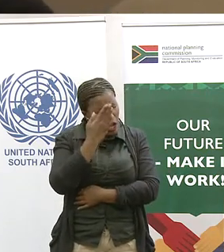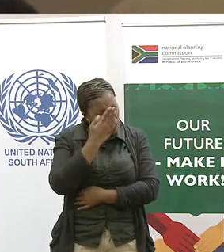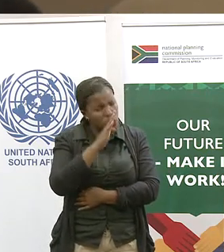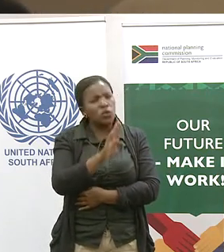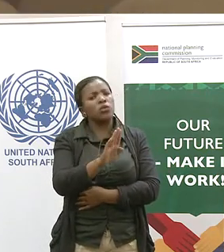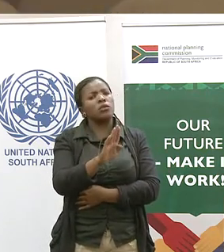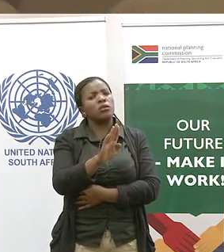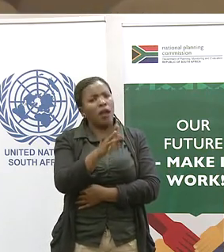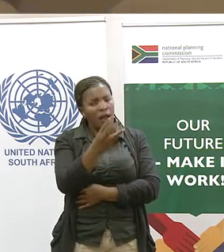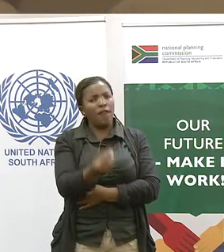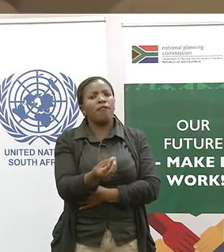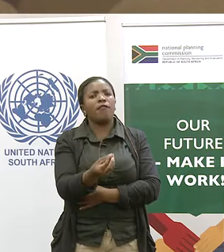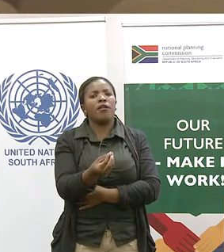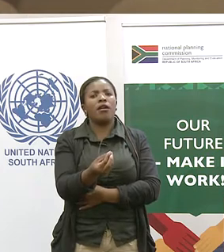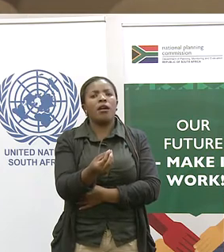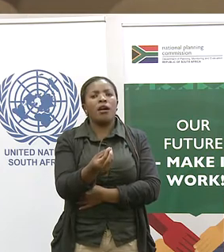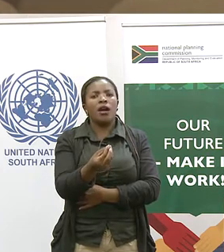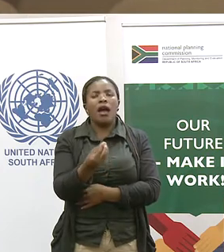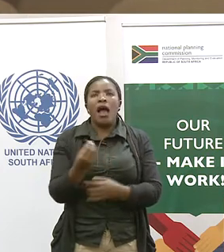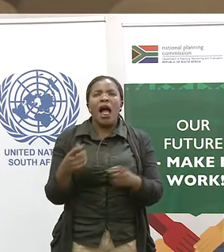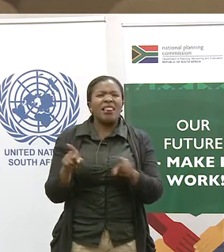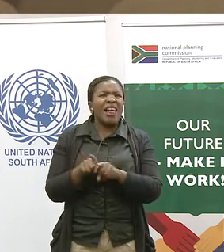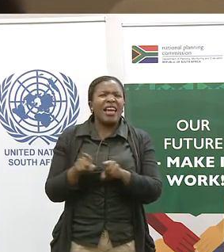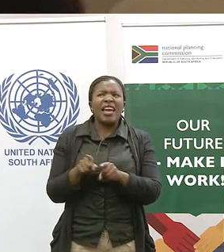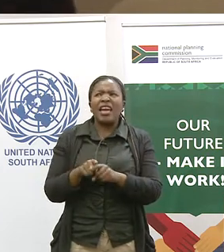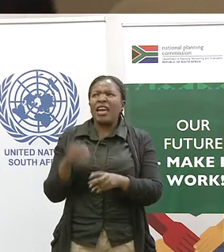treating disability as a by the way.